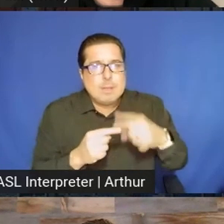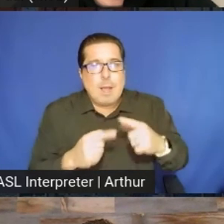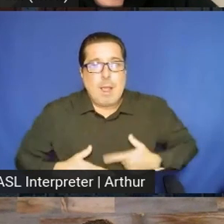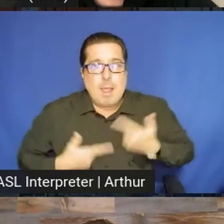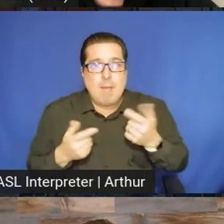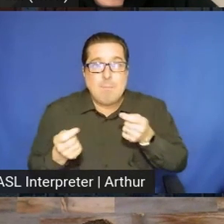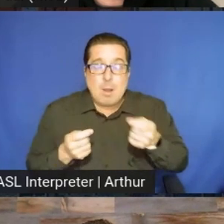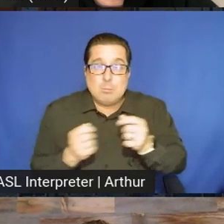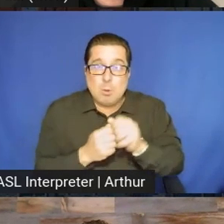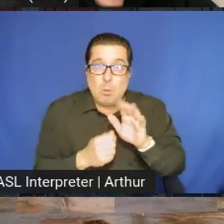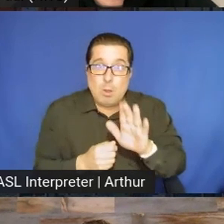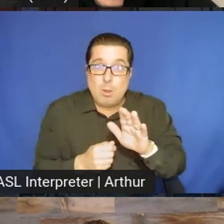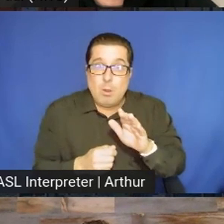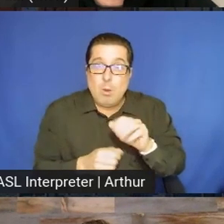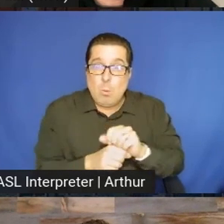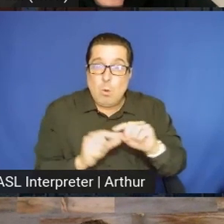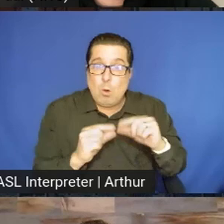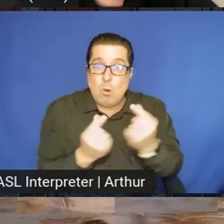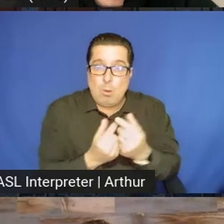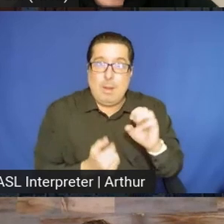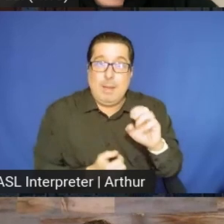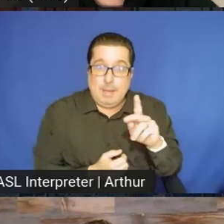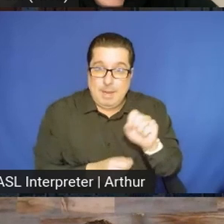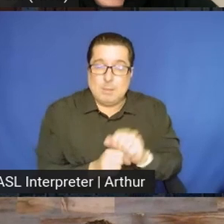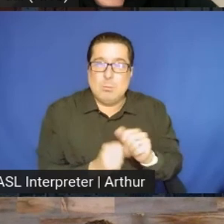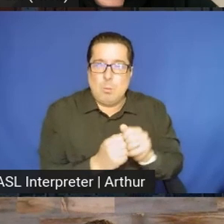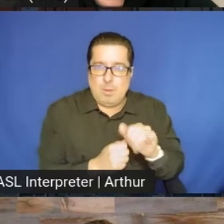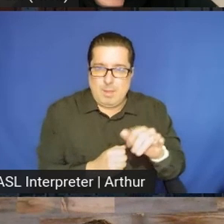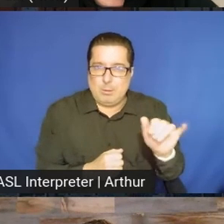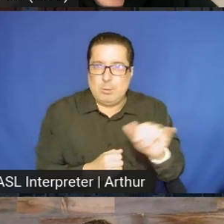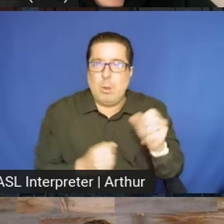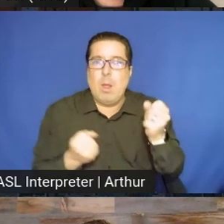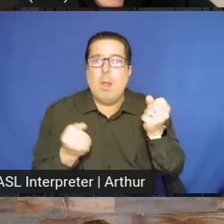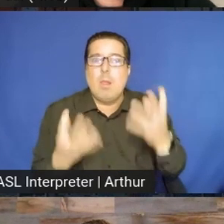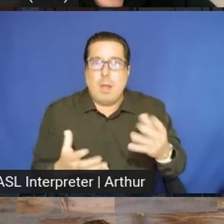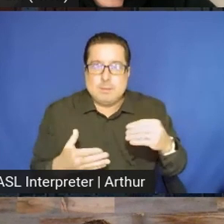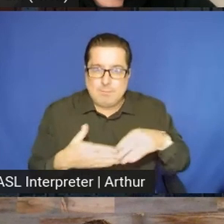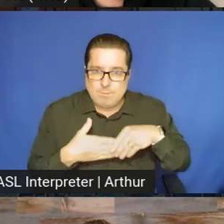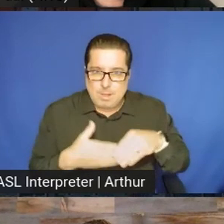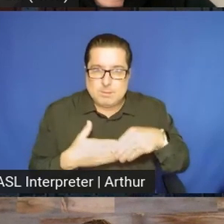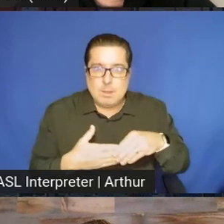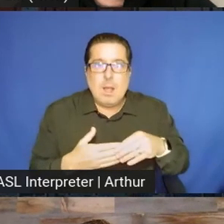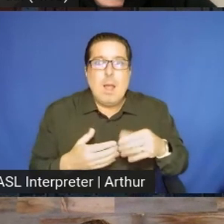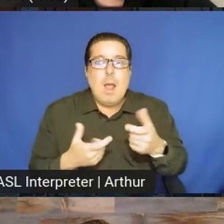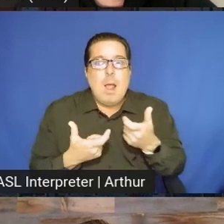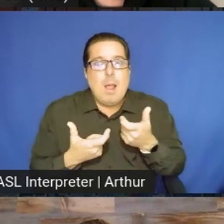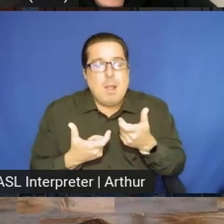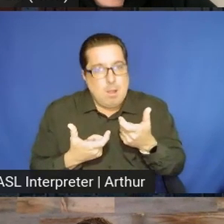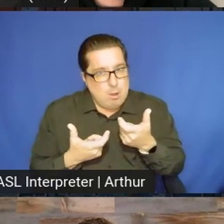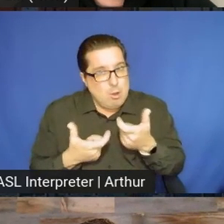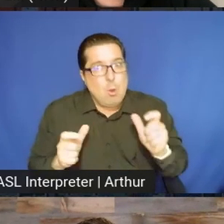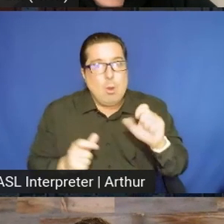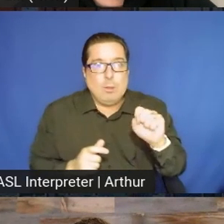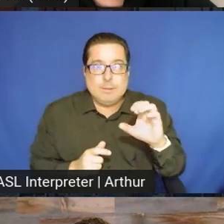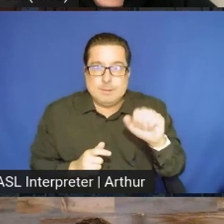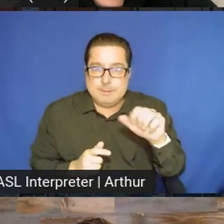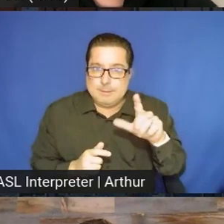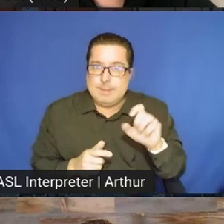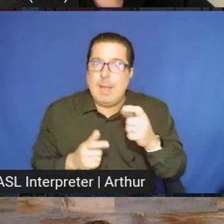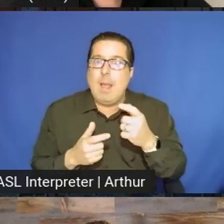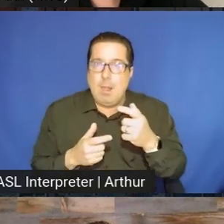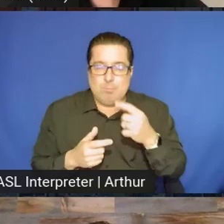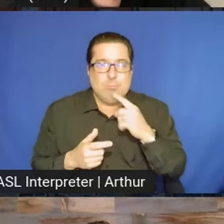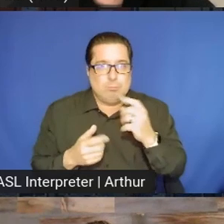that also with EKS today. So lots of flexibility, lots of huge scale. So next slide,